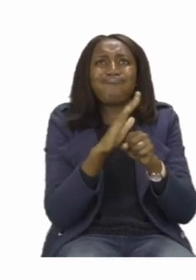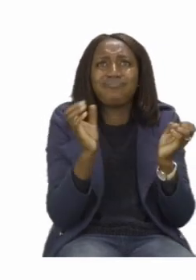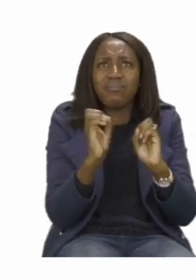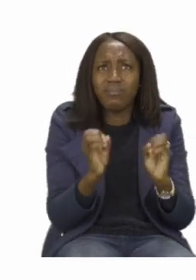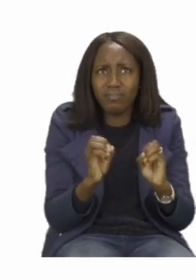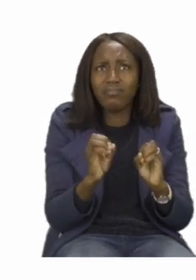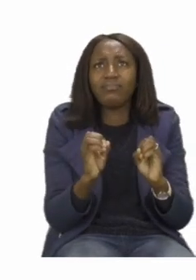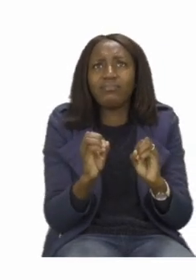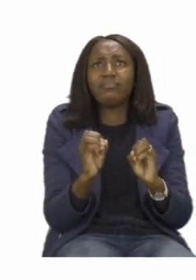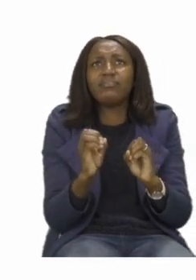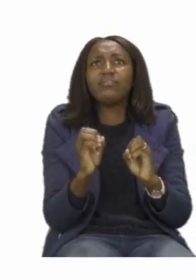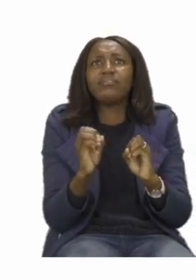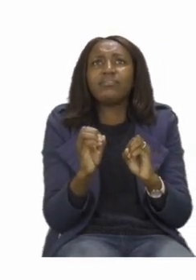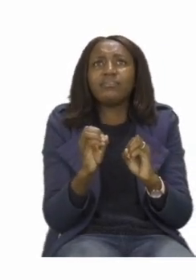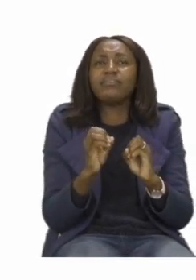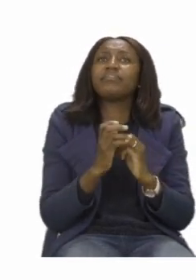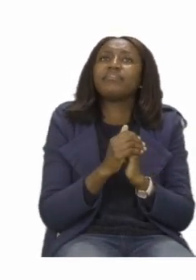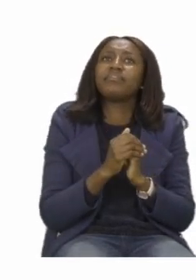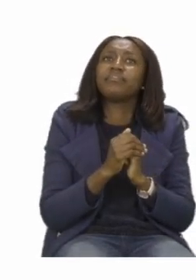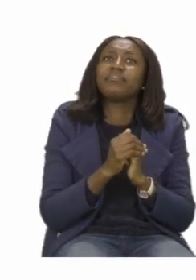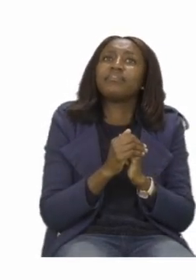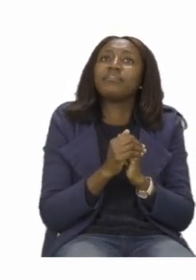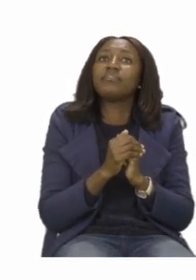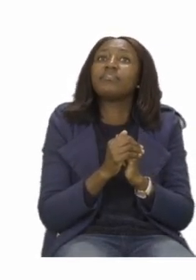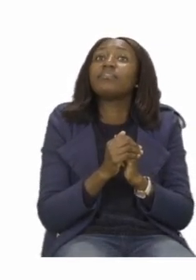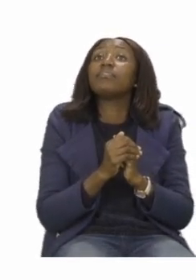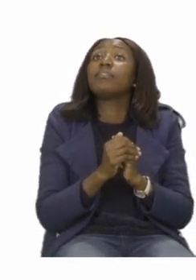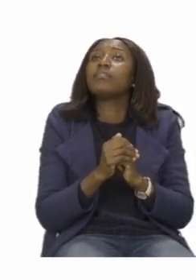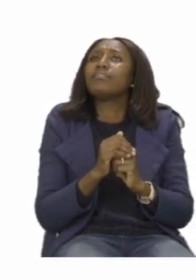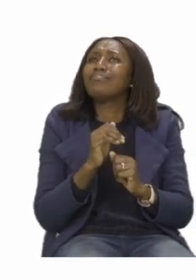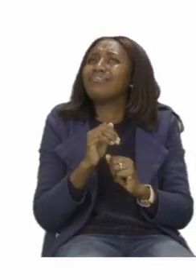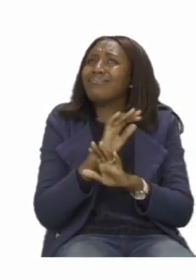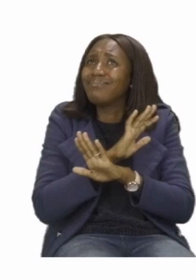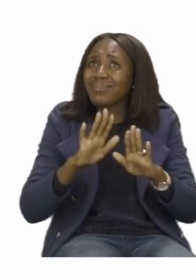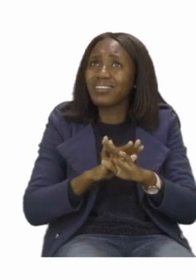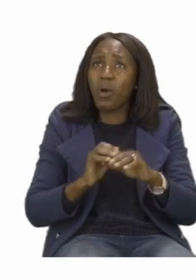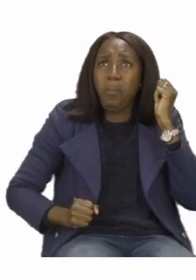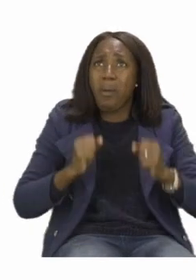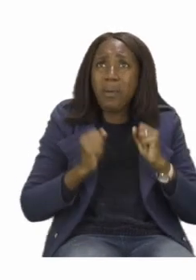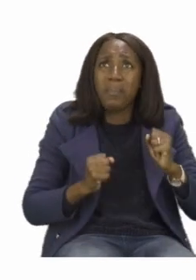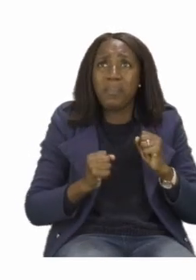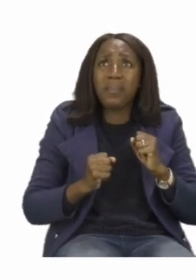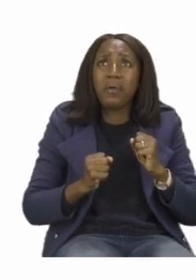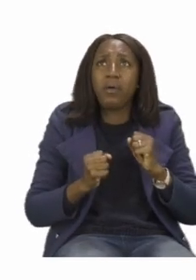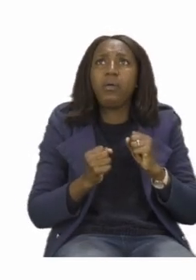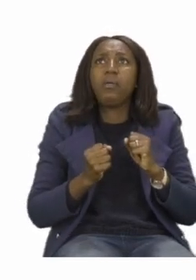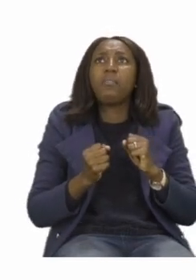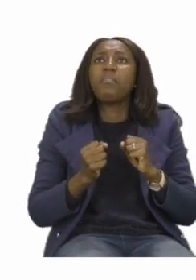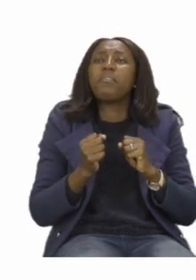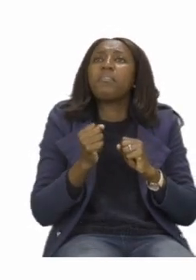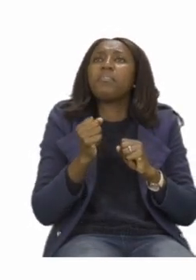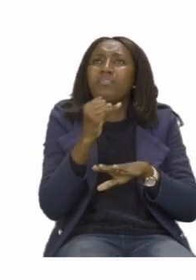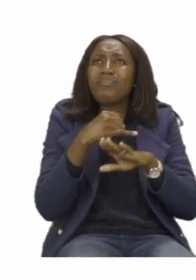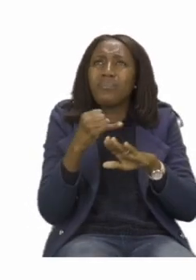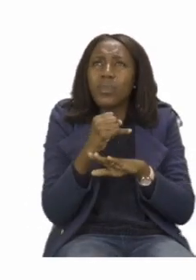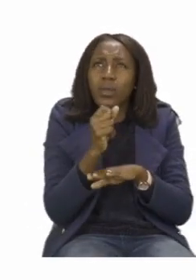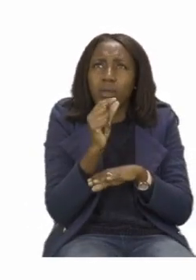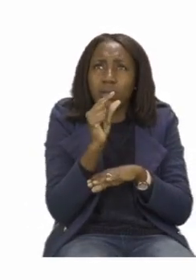are people. Never run into a dark place or a deserted